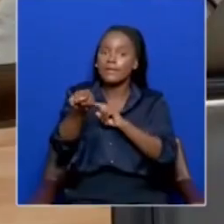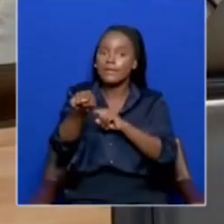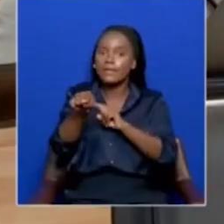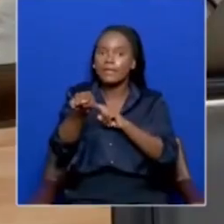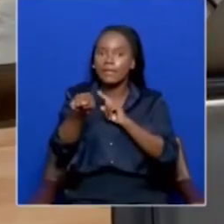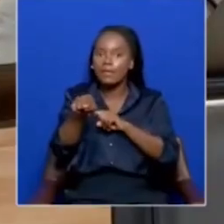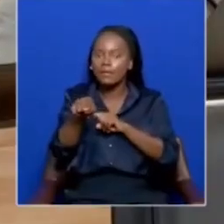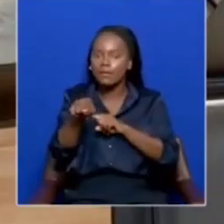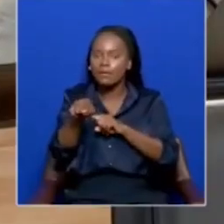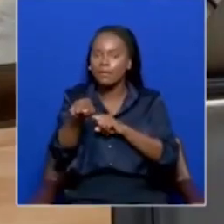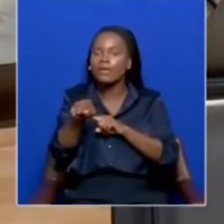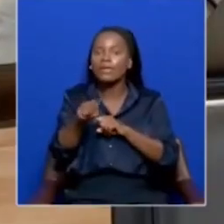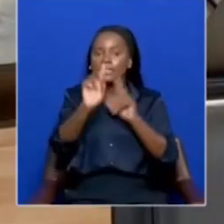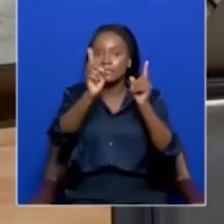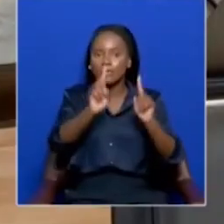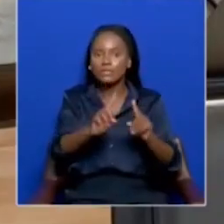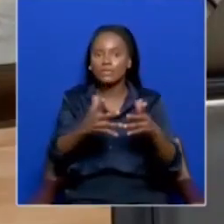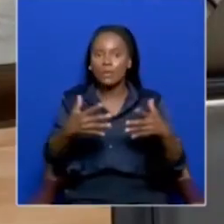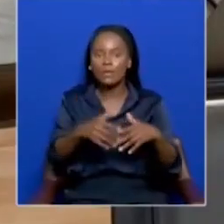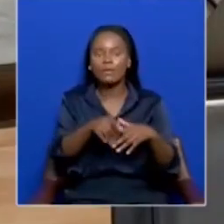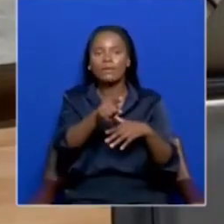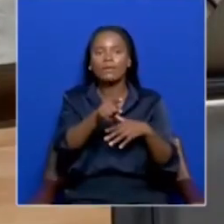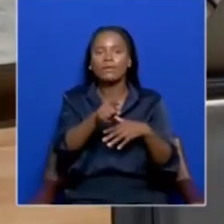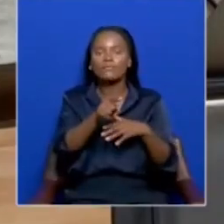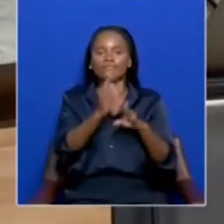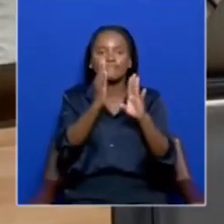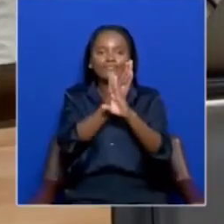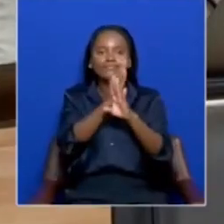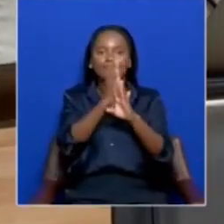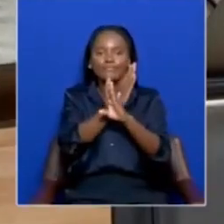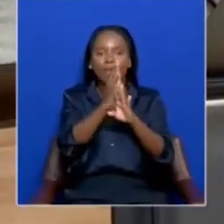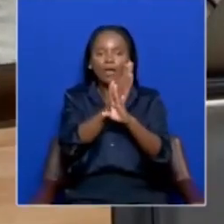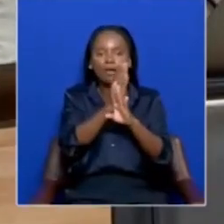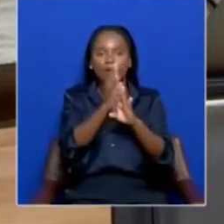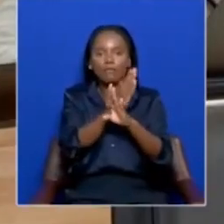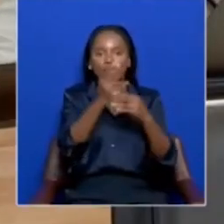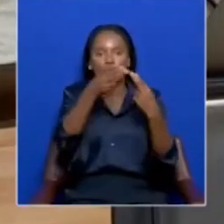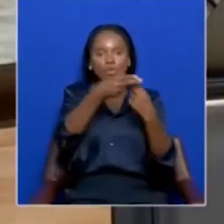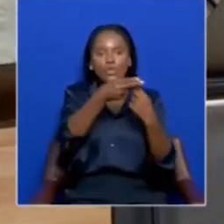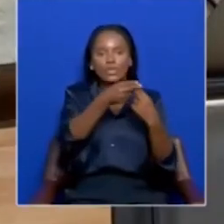MDOC. I also mentioned there, what does MDOC stand for?